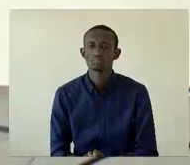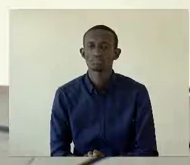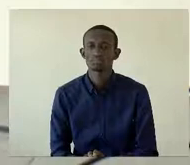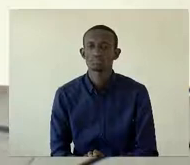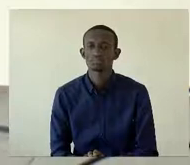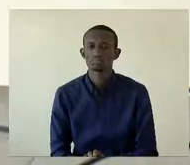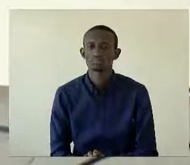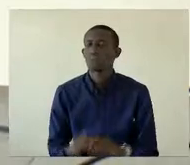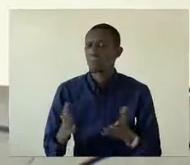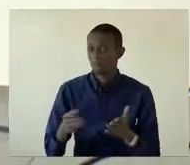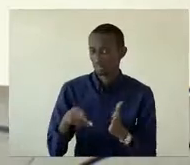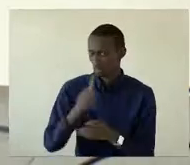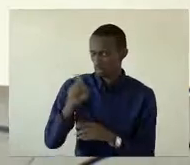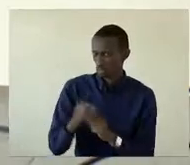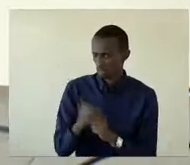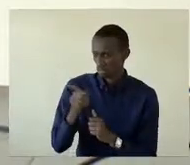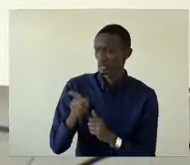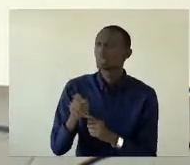is it renewable?